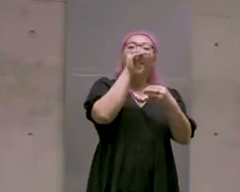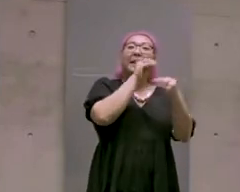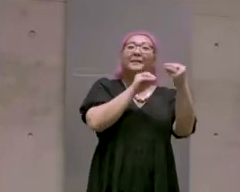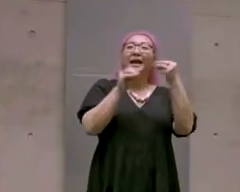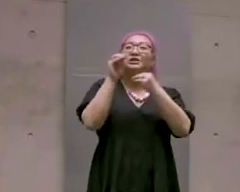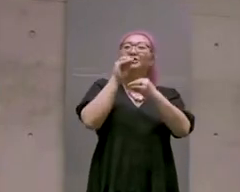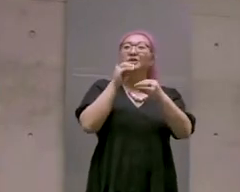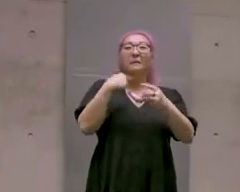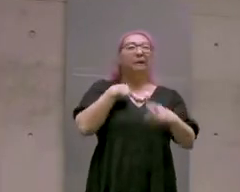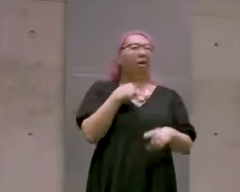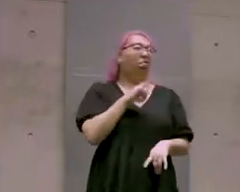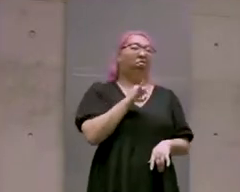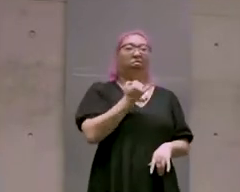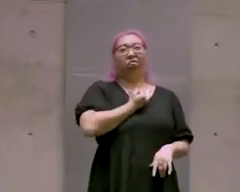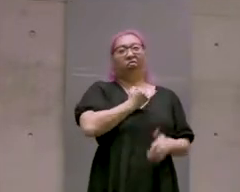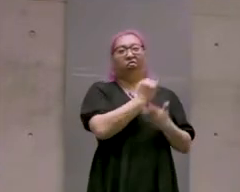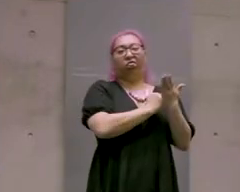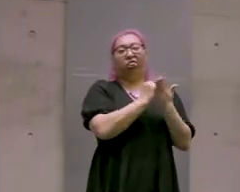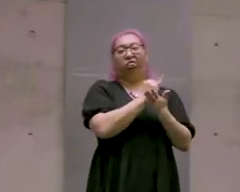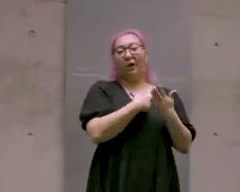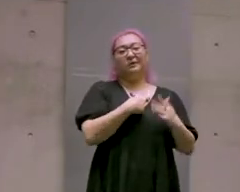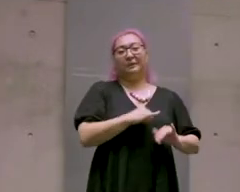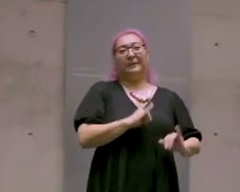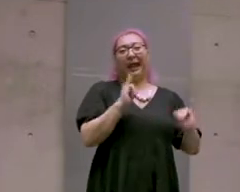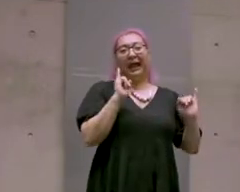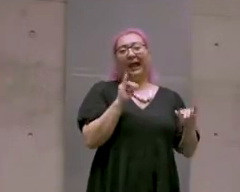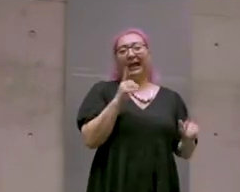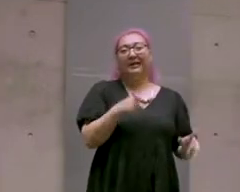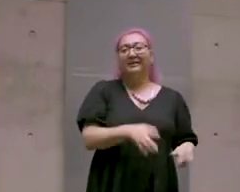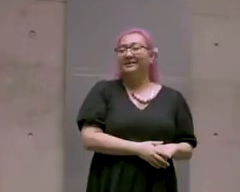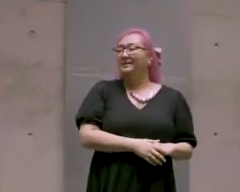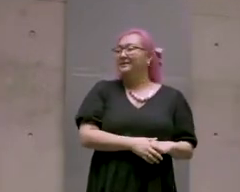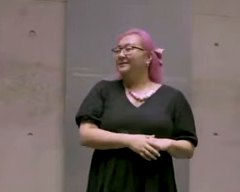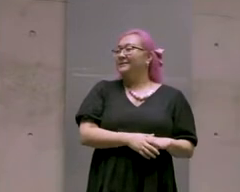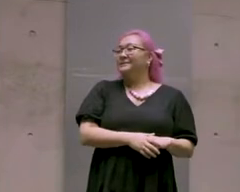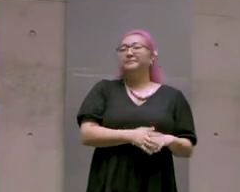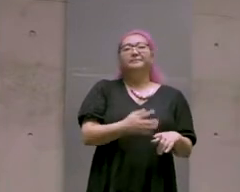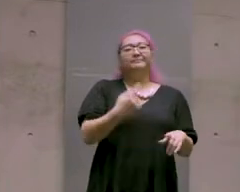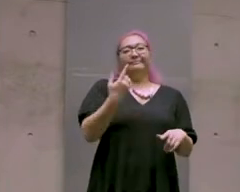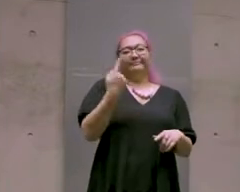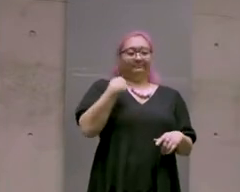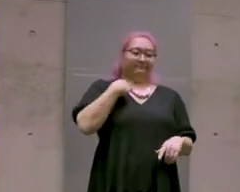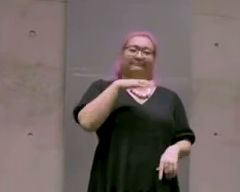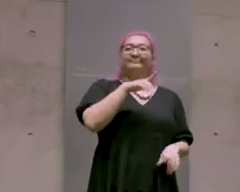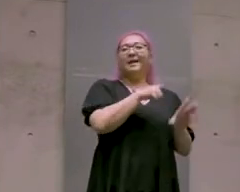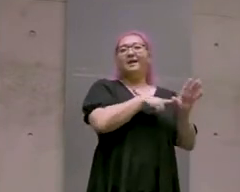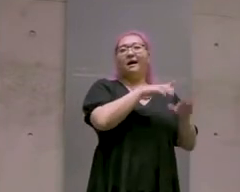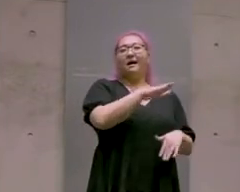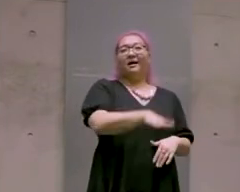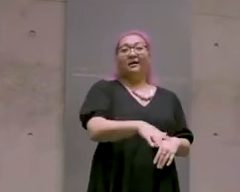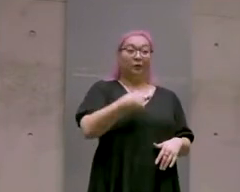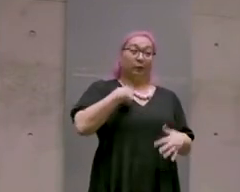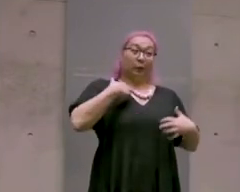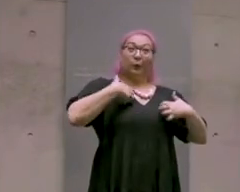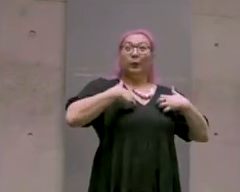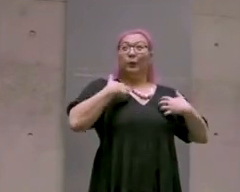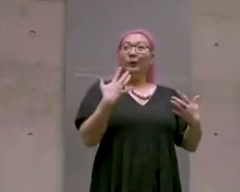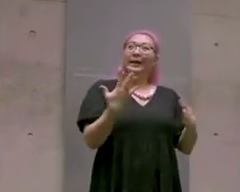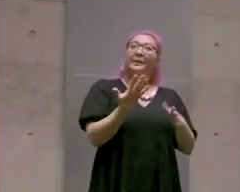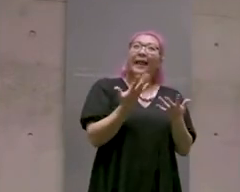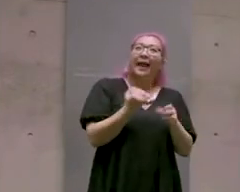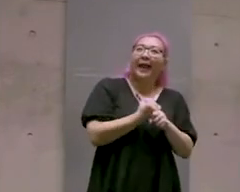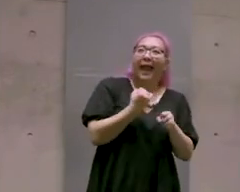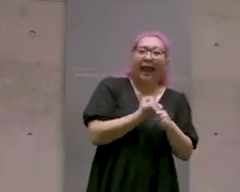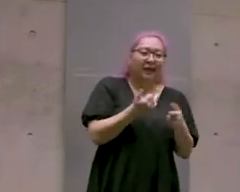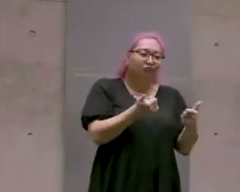went. I was into computer games as a kid. My parents wouldn't let me have a games console because they